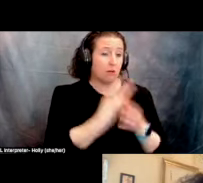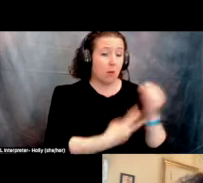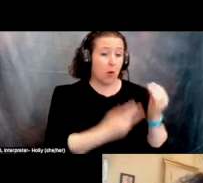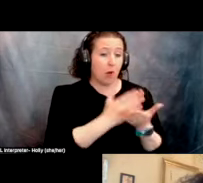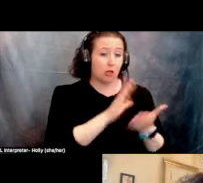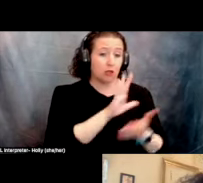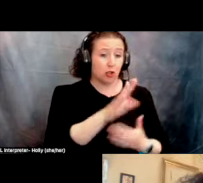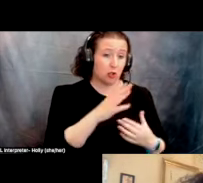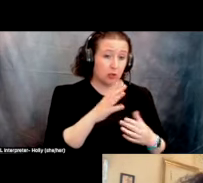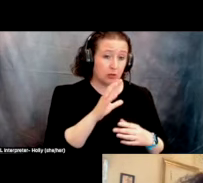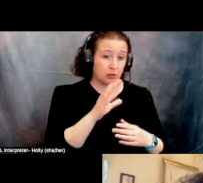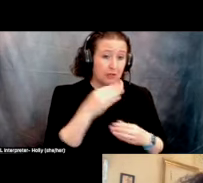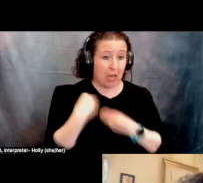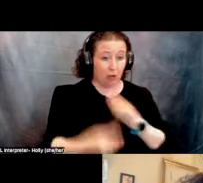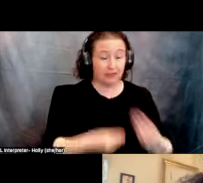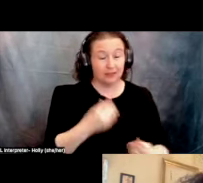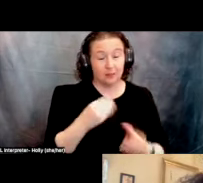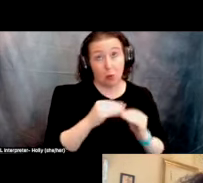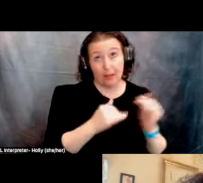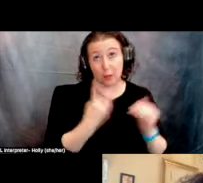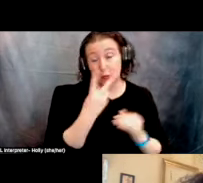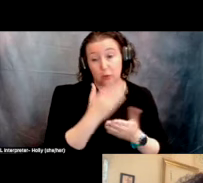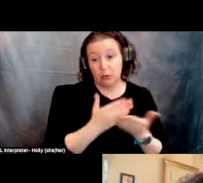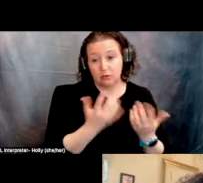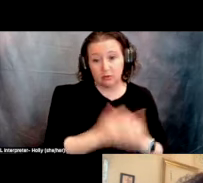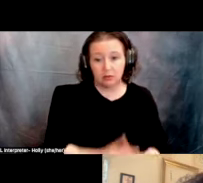perhaps more than two parts?